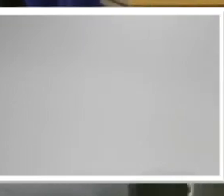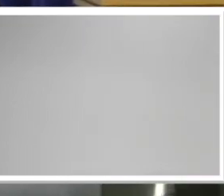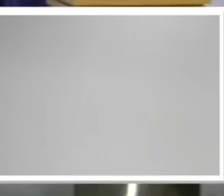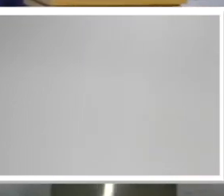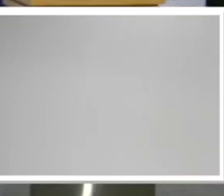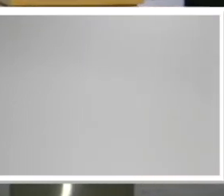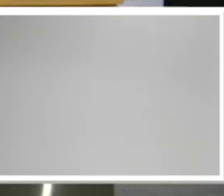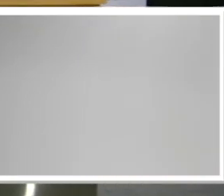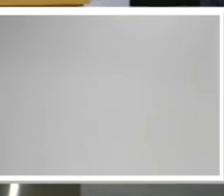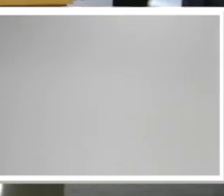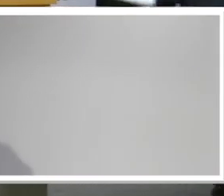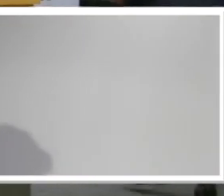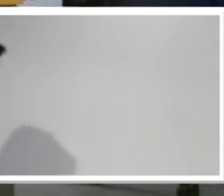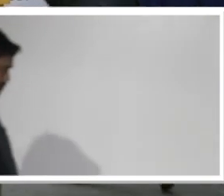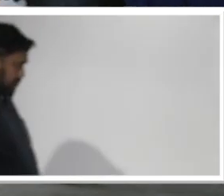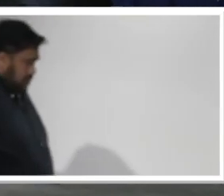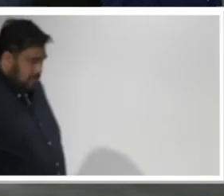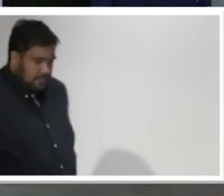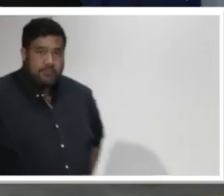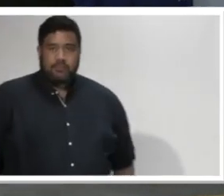And now here's the Prime Minister speaking.